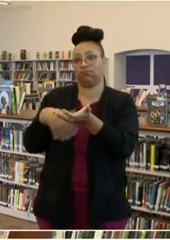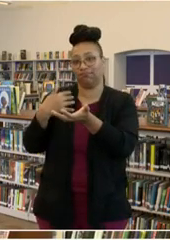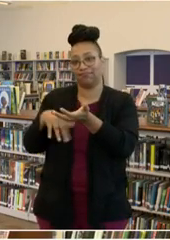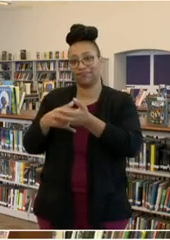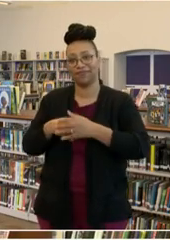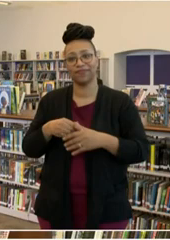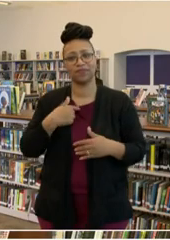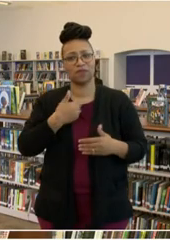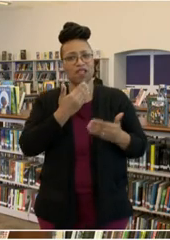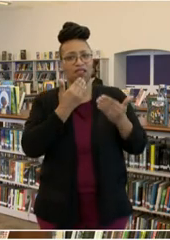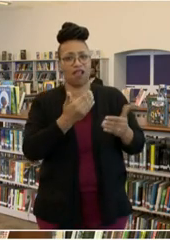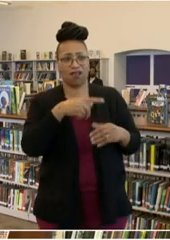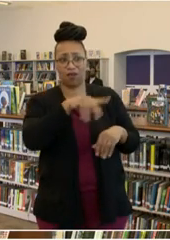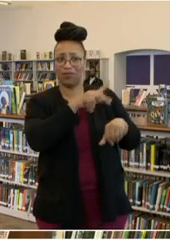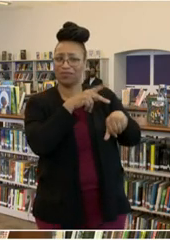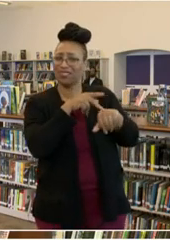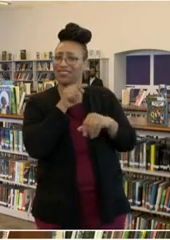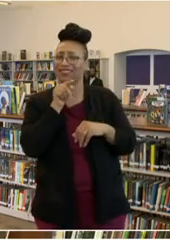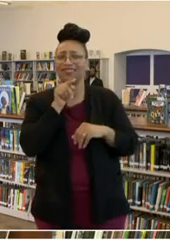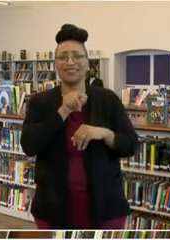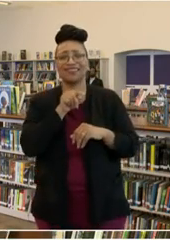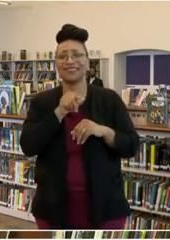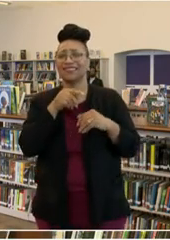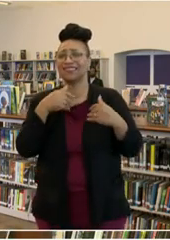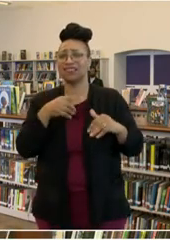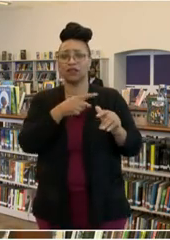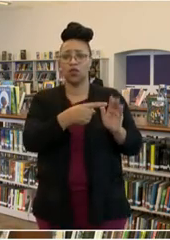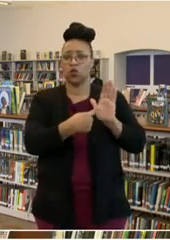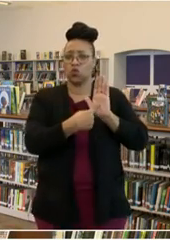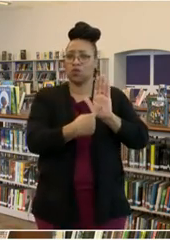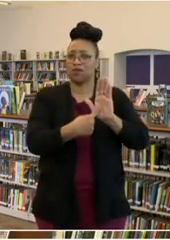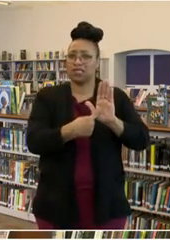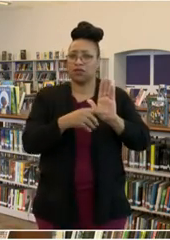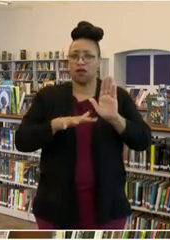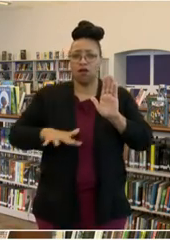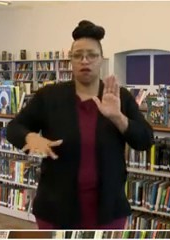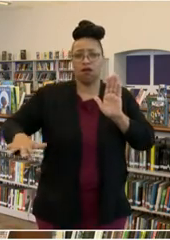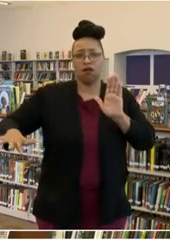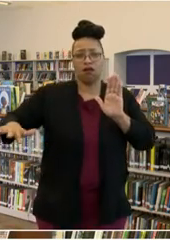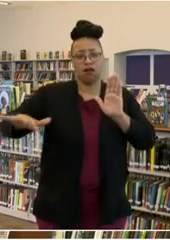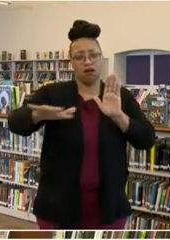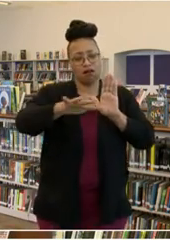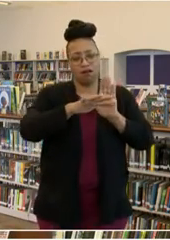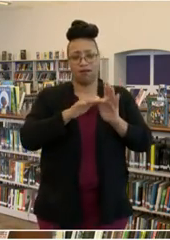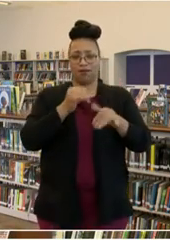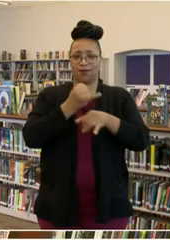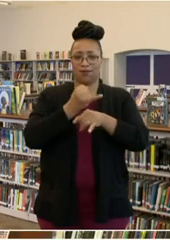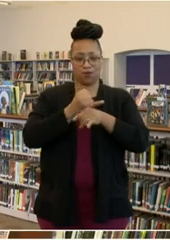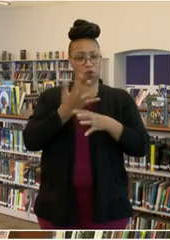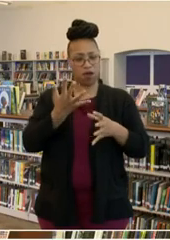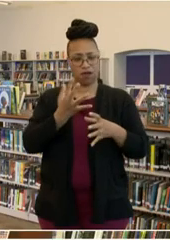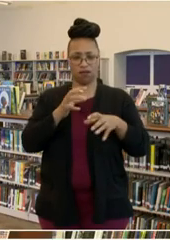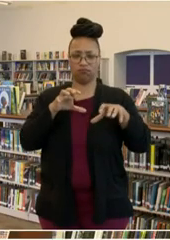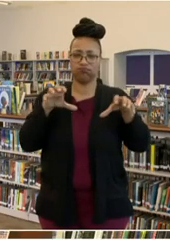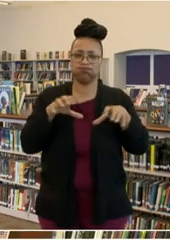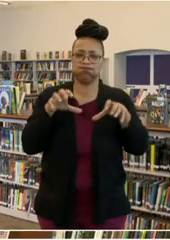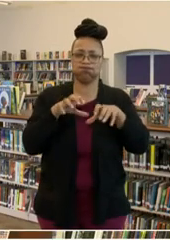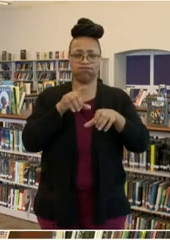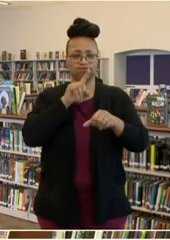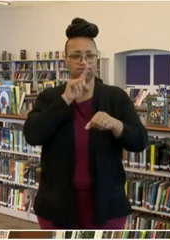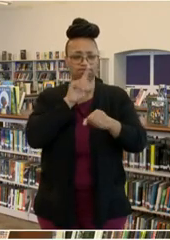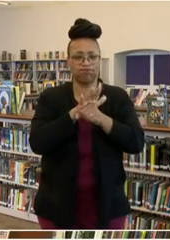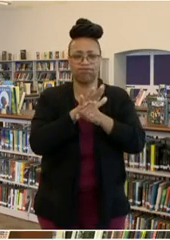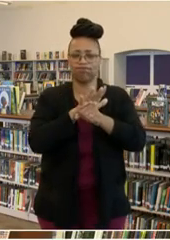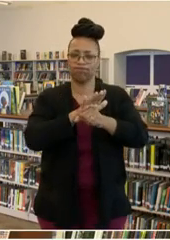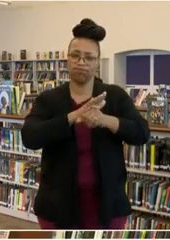Mola. He is a representative of a wonderful cadre of principals that we have in DC